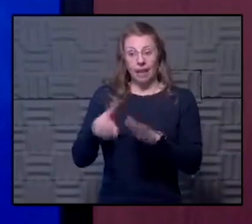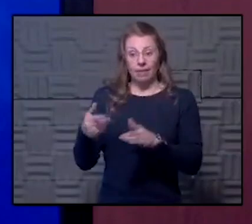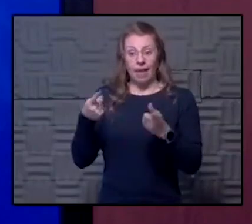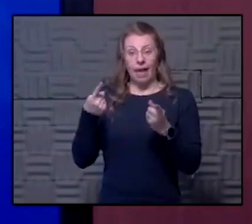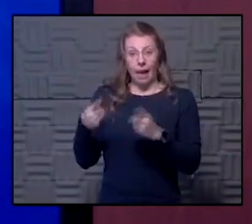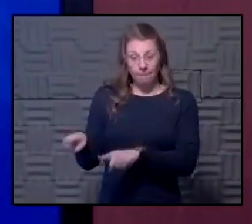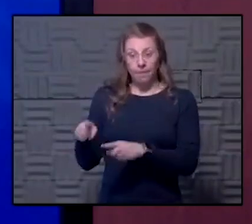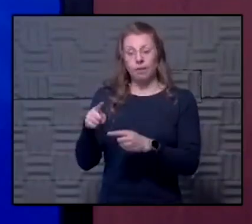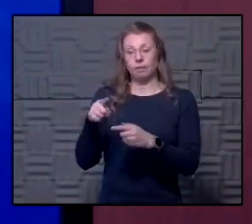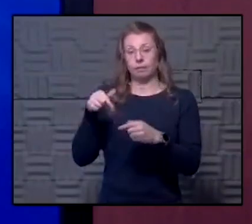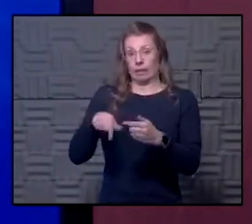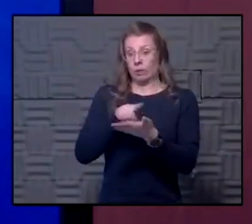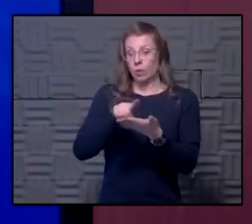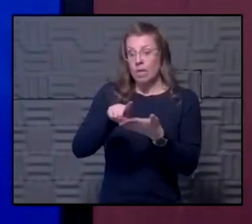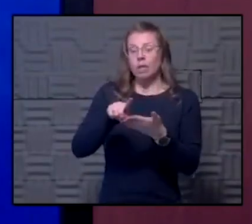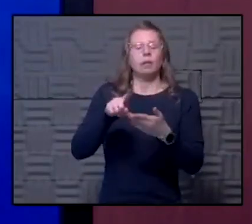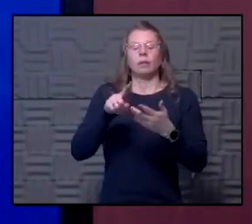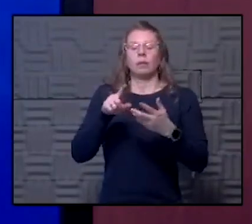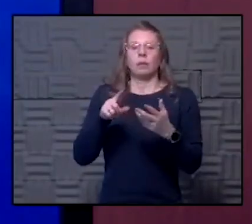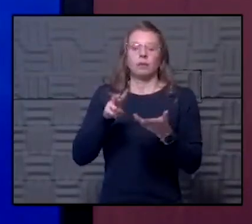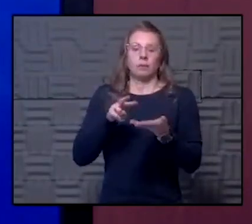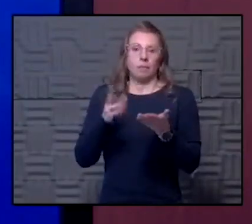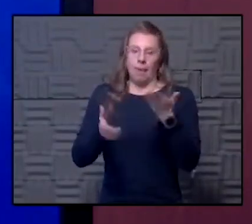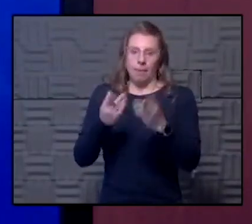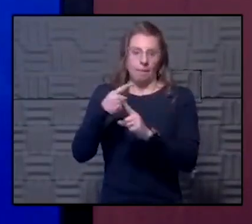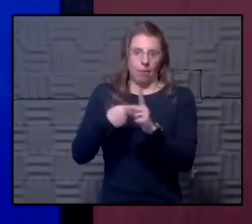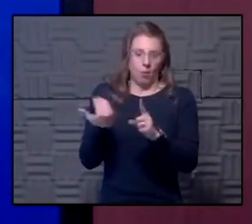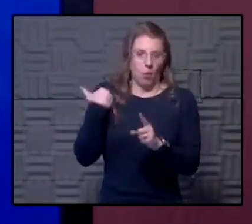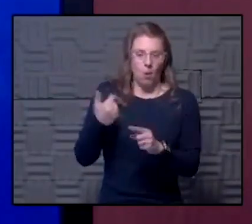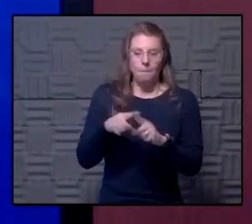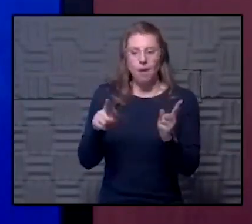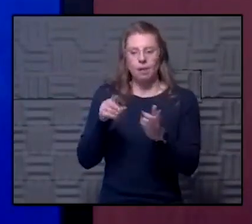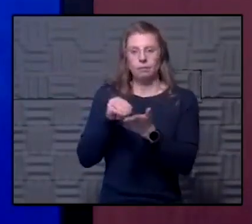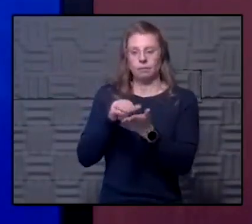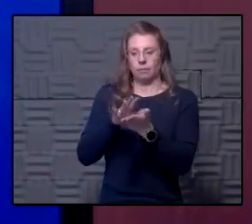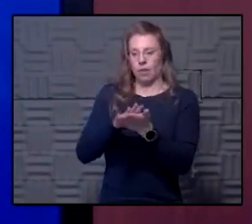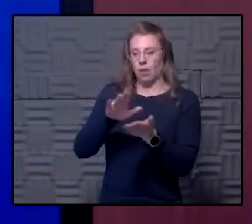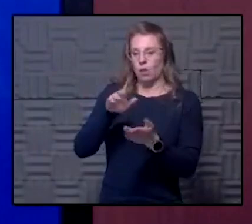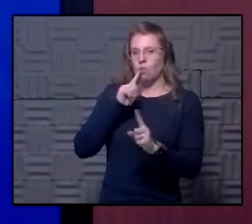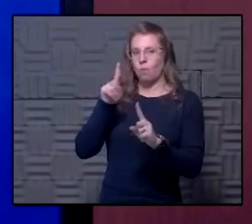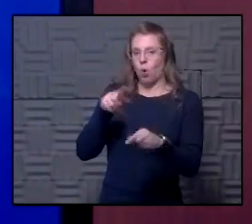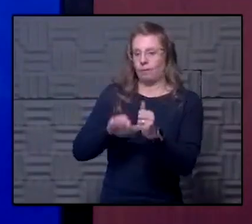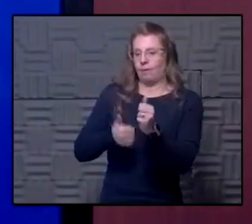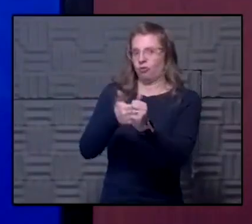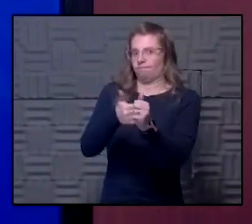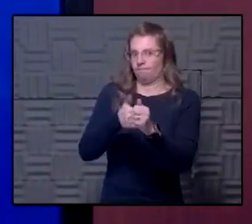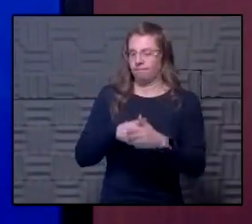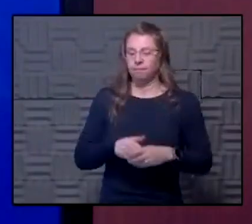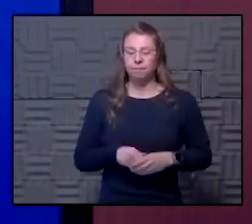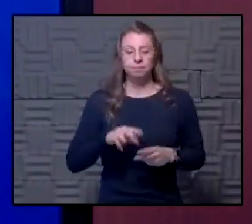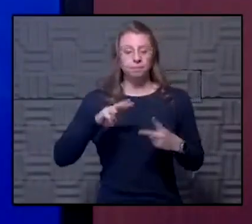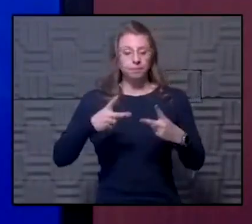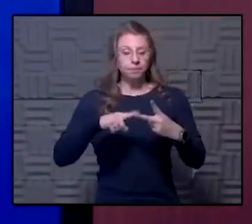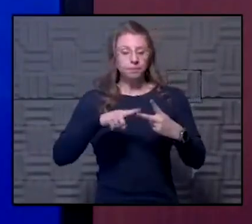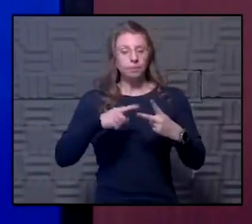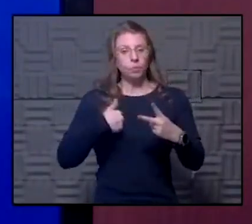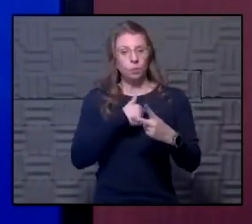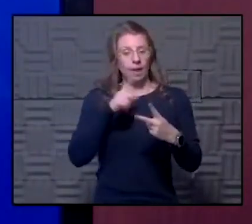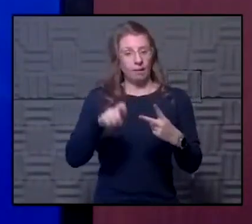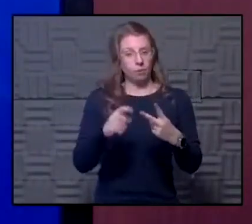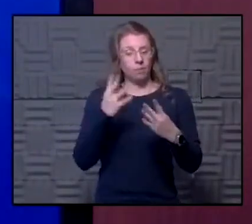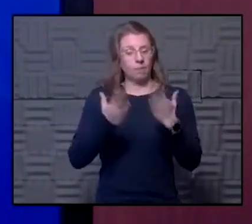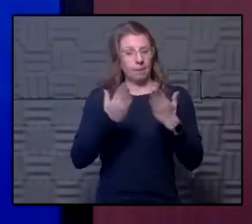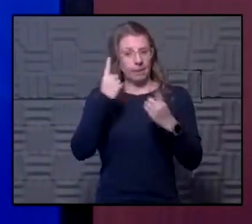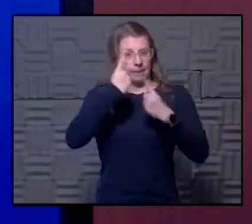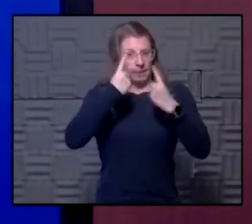Those things are true. We know they're true when we look really deeply in the death data. The second thing that we have to